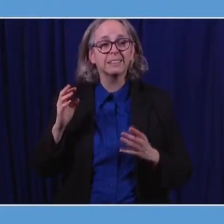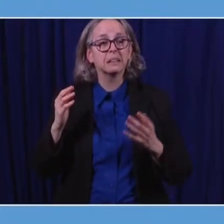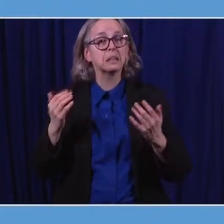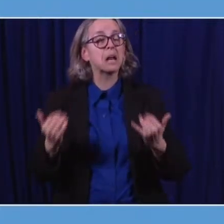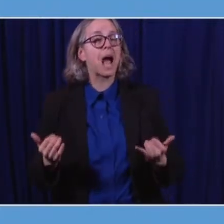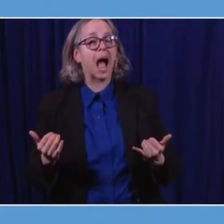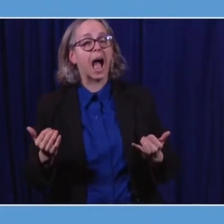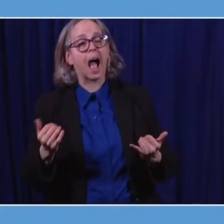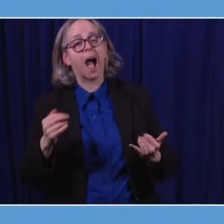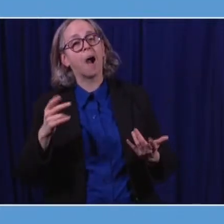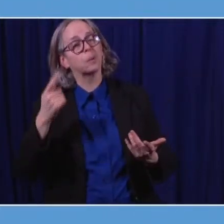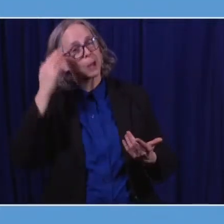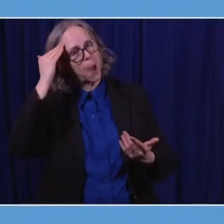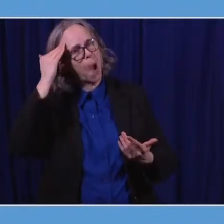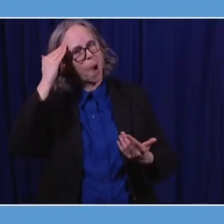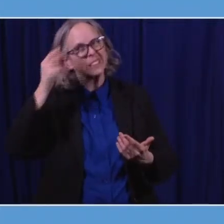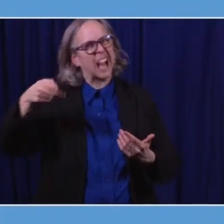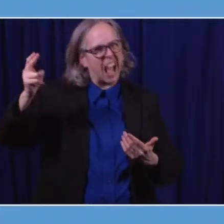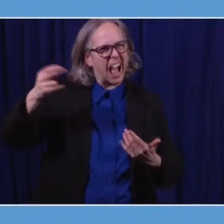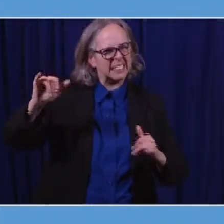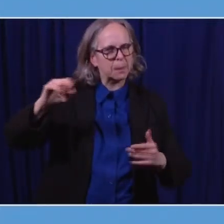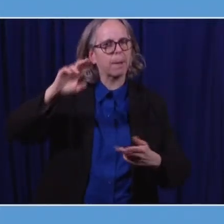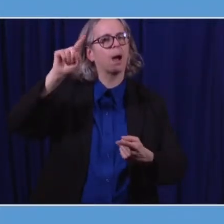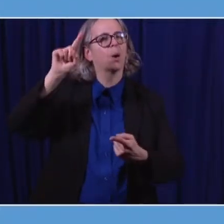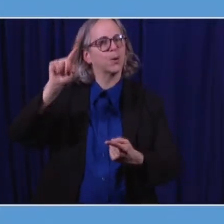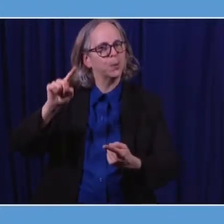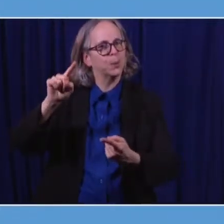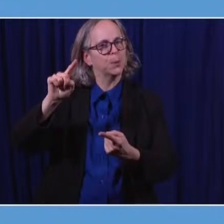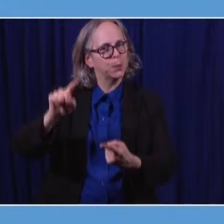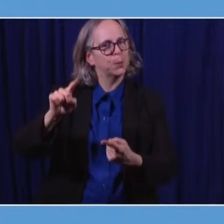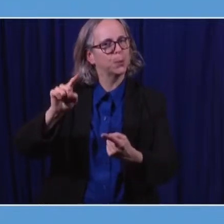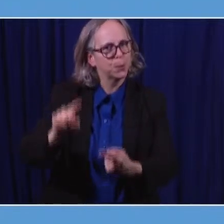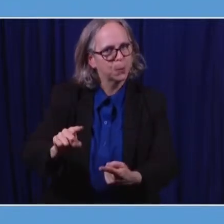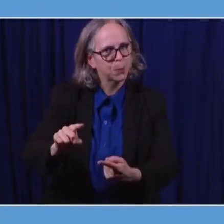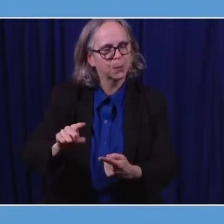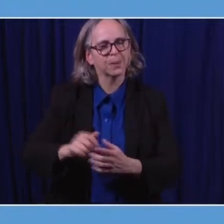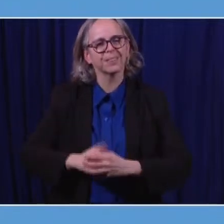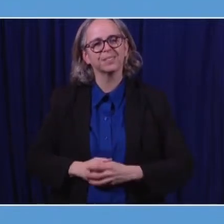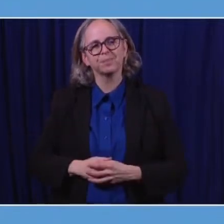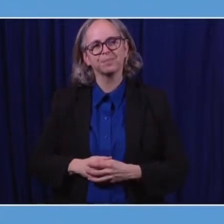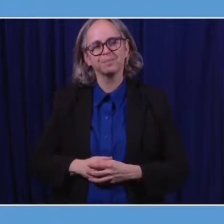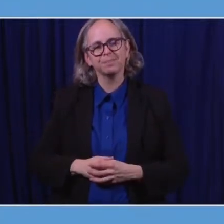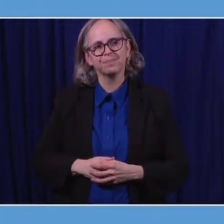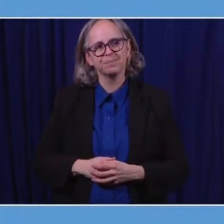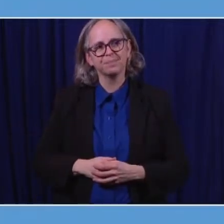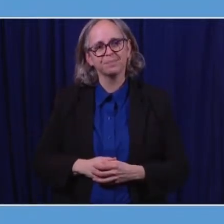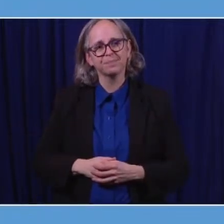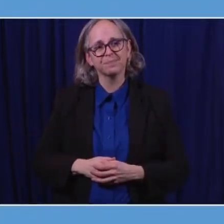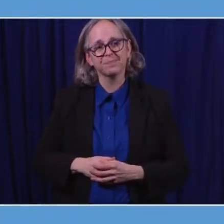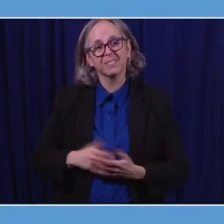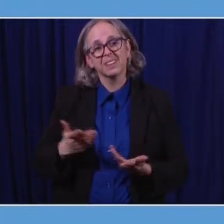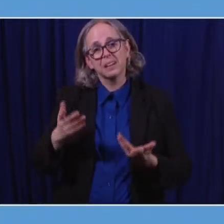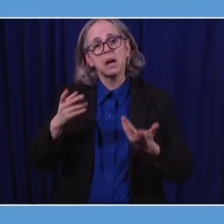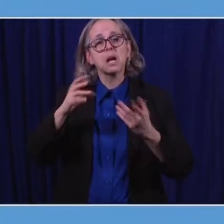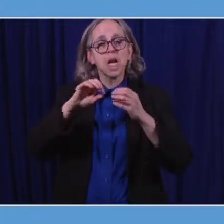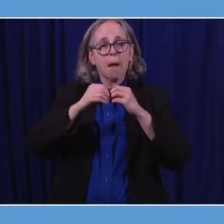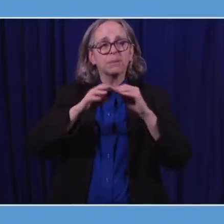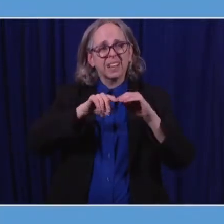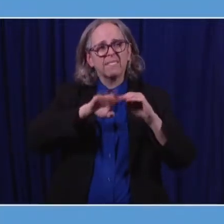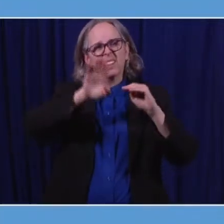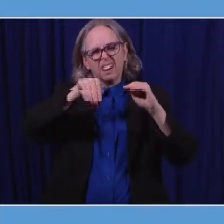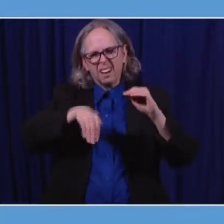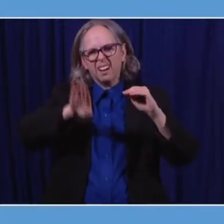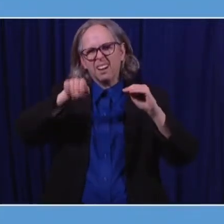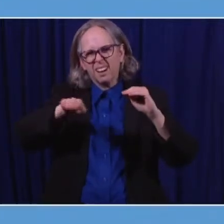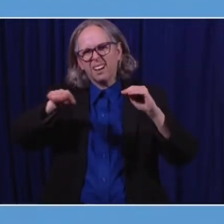4,200, obviously that's much better. And you can see the graph here, it's gone down some. The deaths,